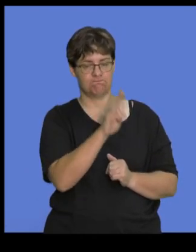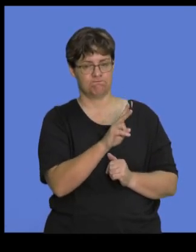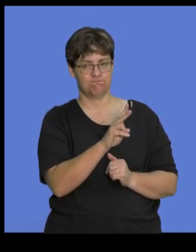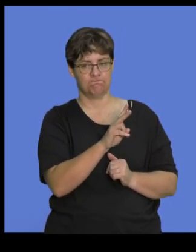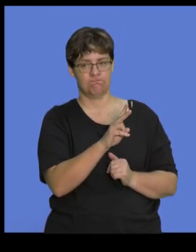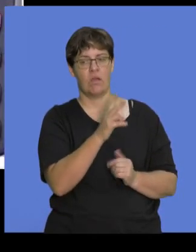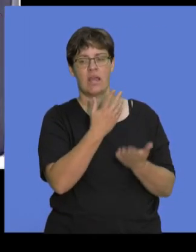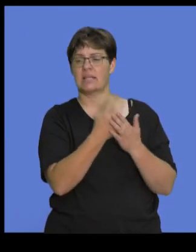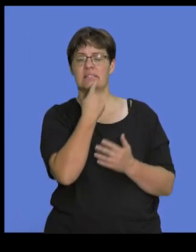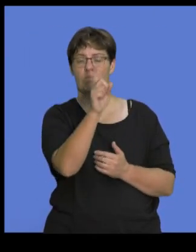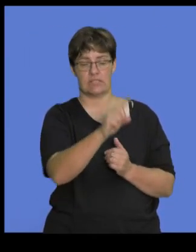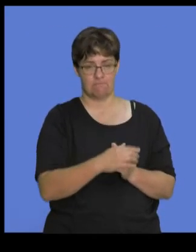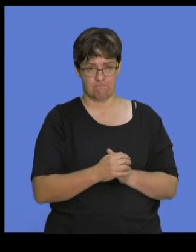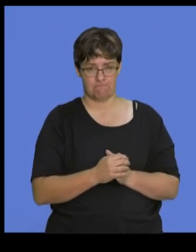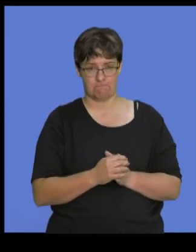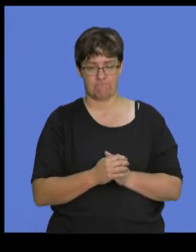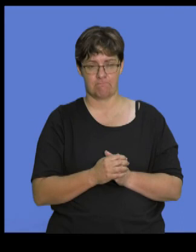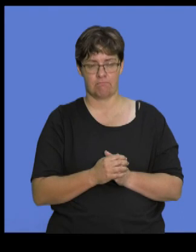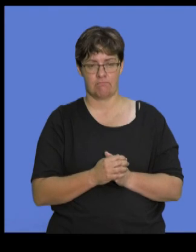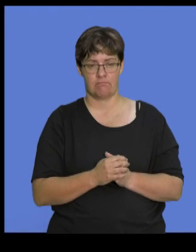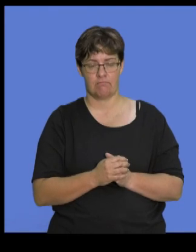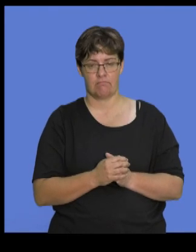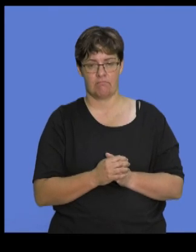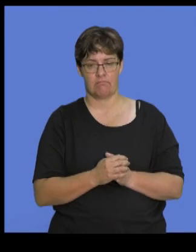are immediately able to say, okay,